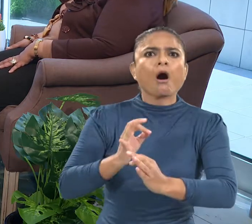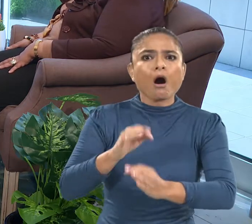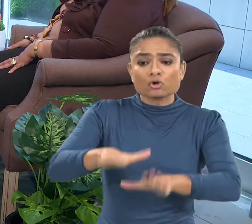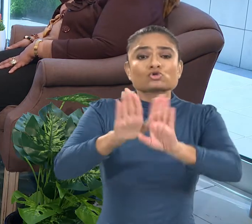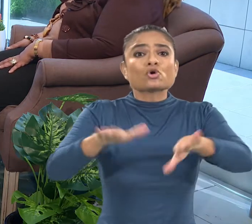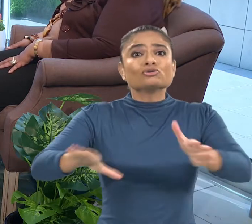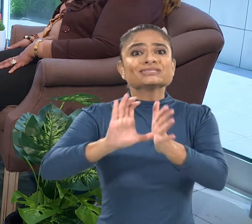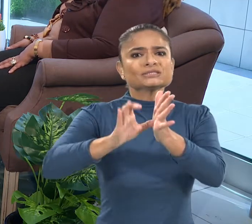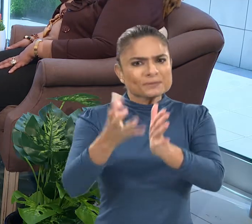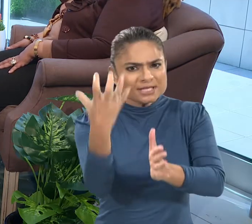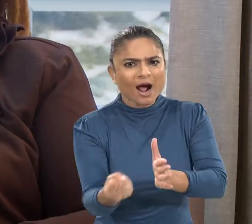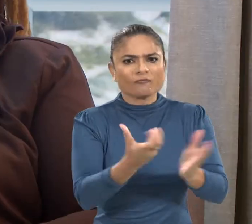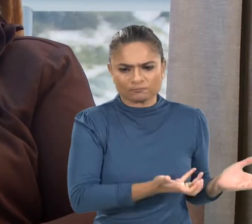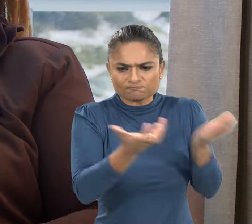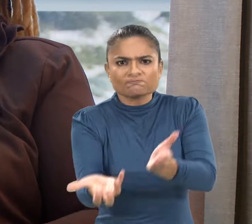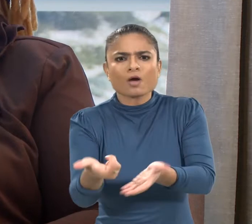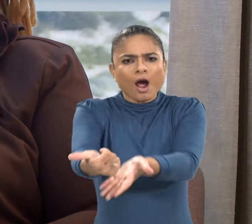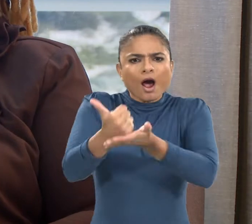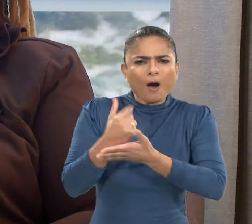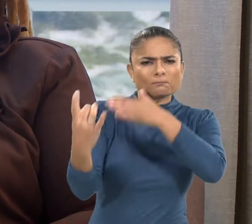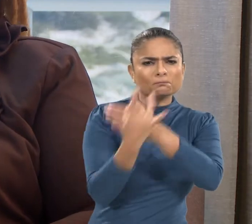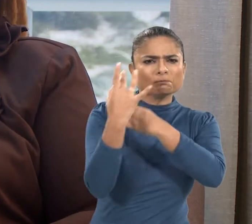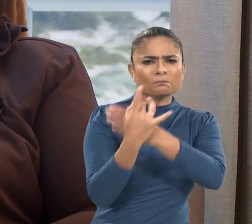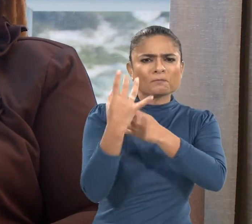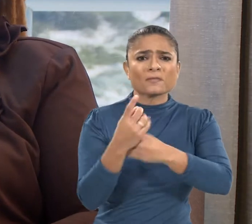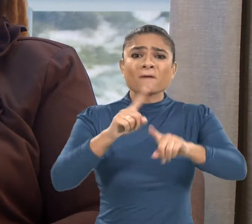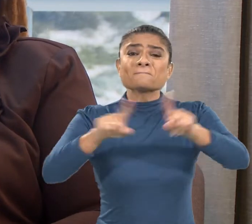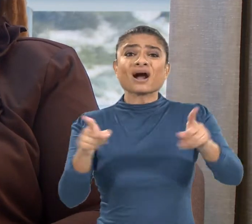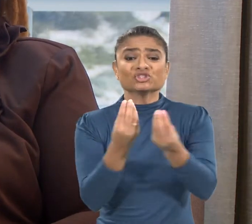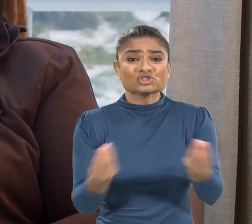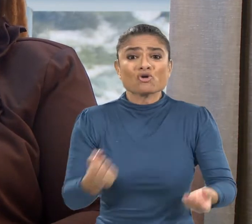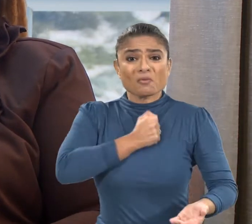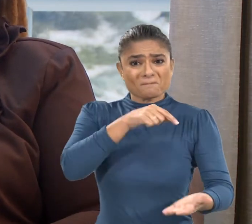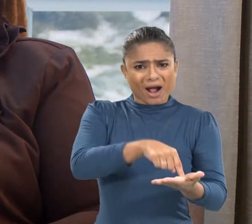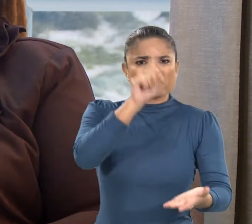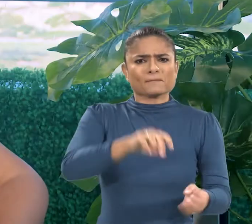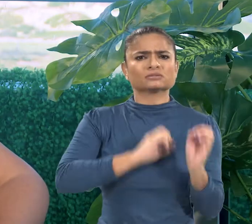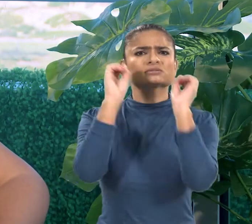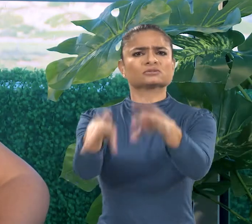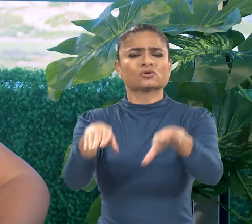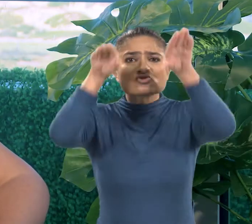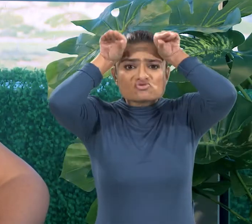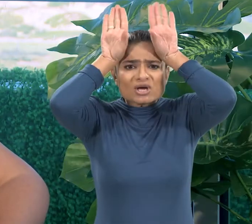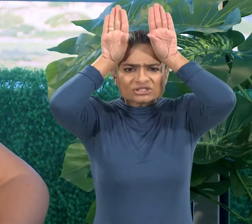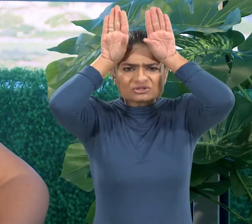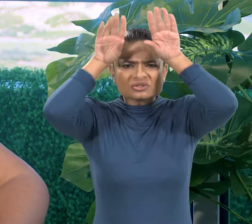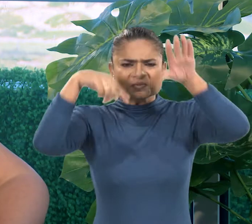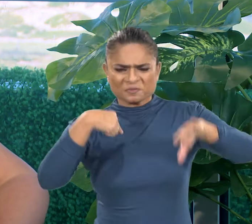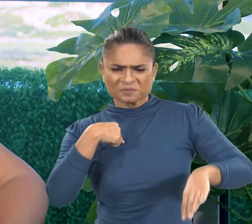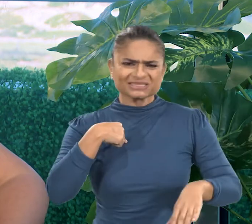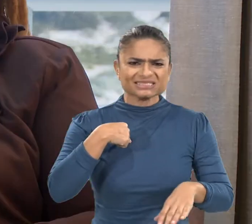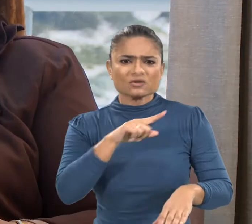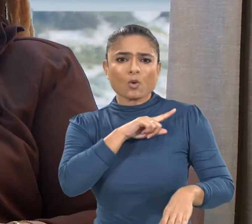ECD center that was for the children with disability. Mm-hmm. And I said to myself, okay, I'm going to put my child into that creche